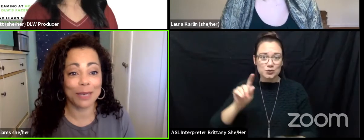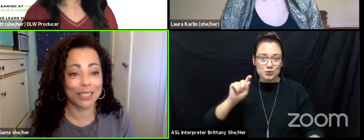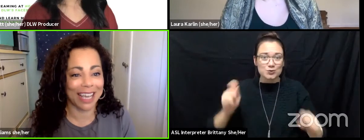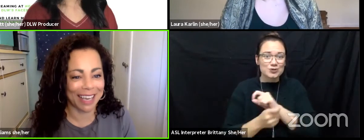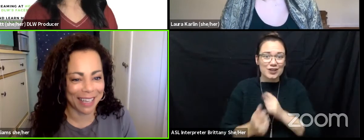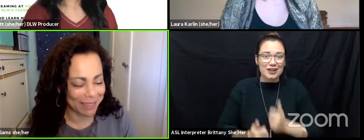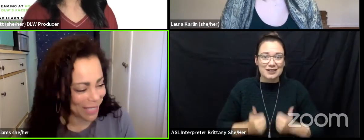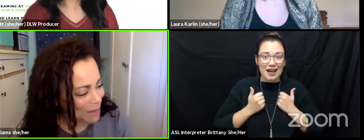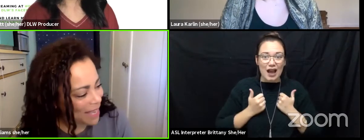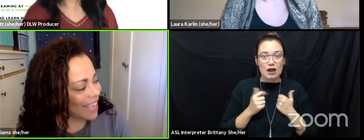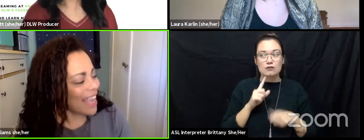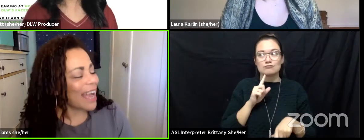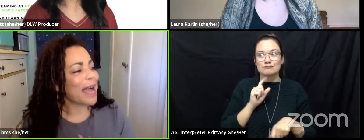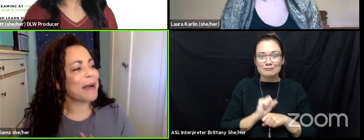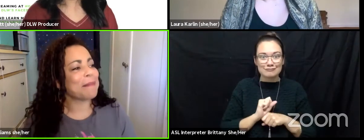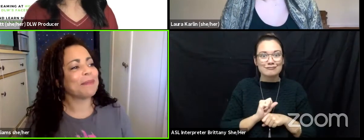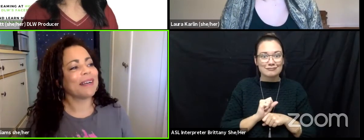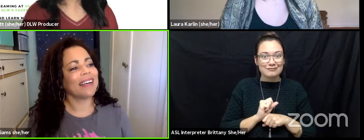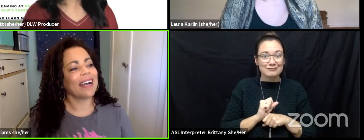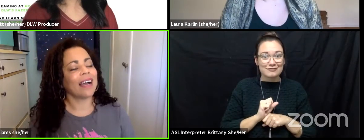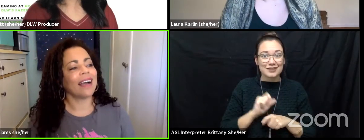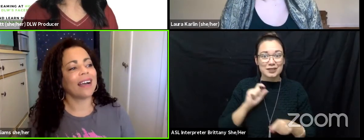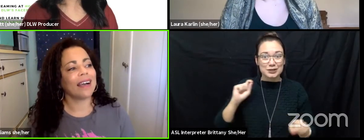do we shake our lives up.